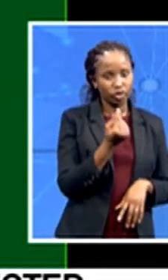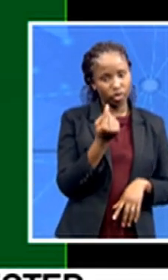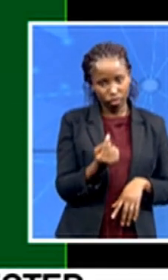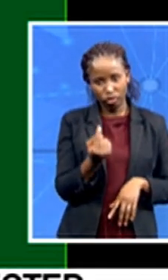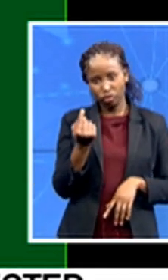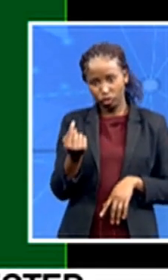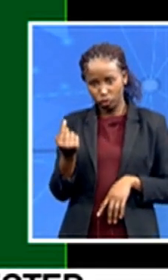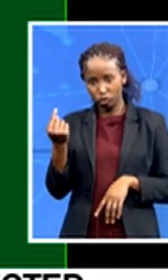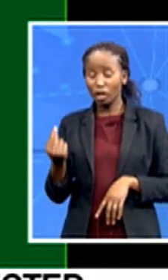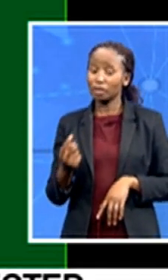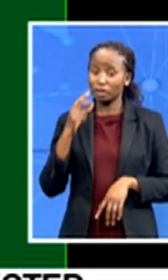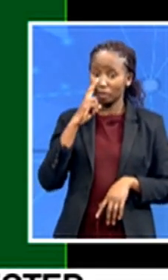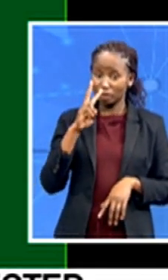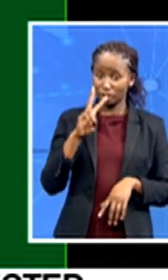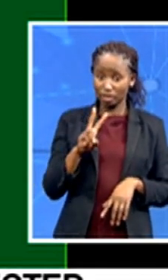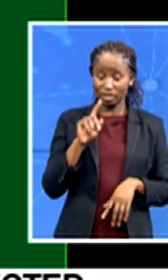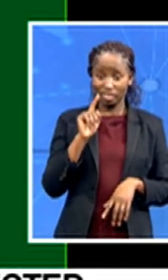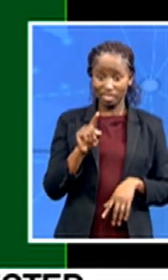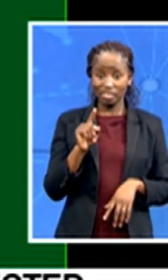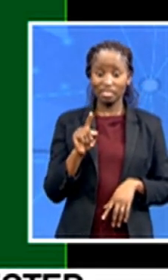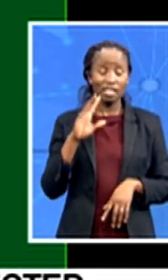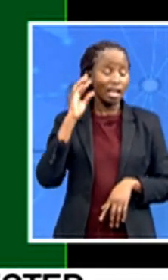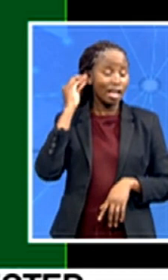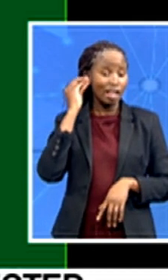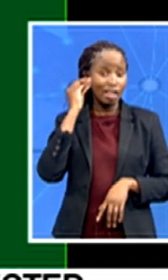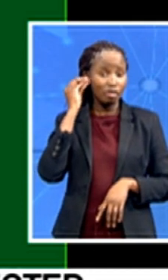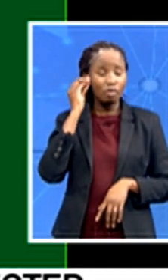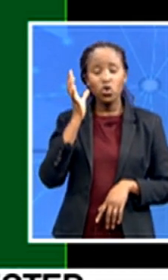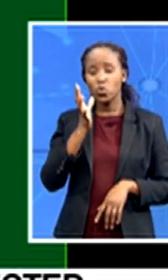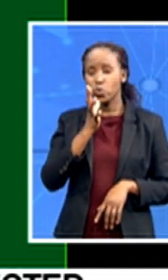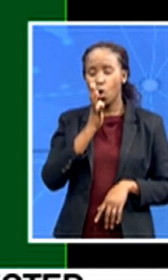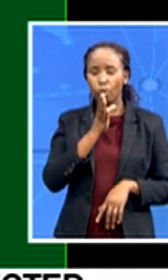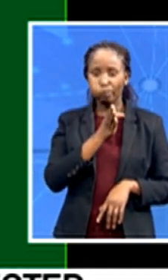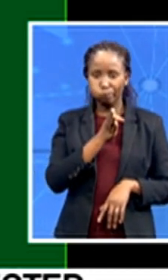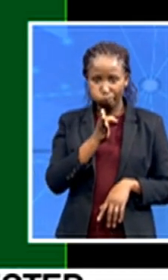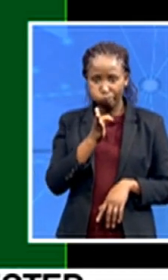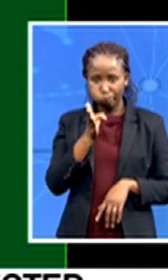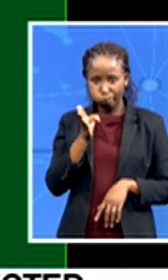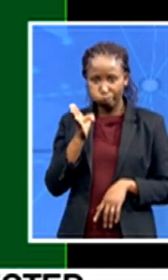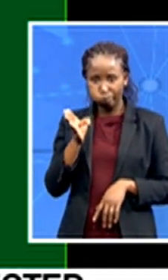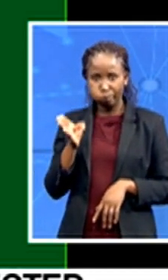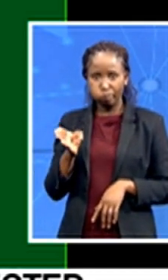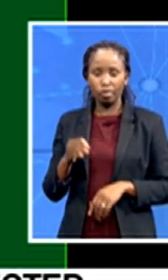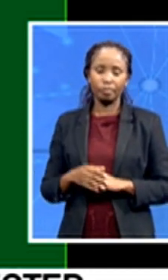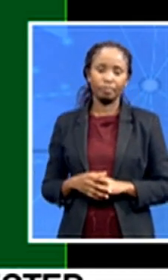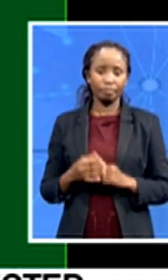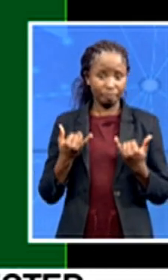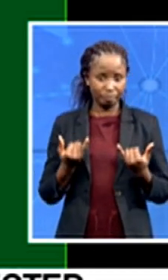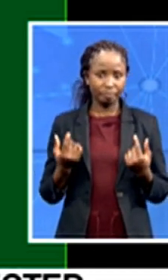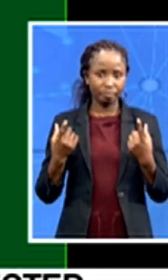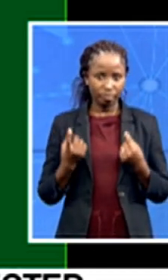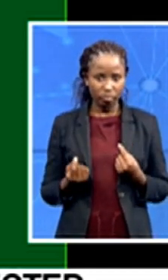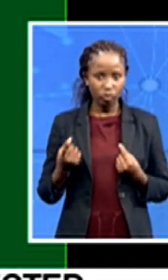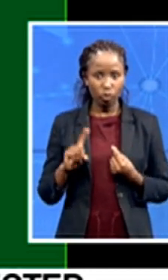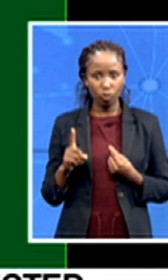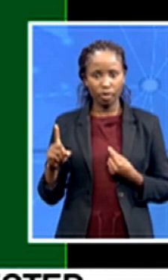lot of information. While doing that, they complete a case investigation form. So all of these